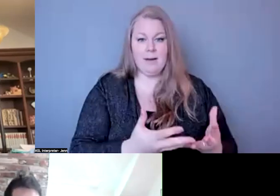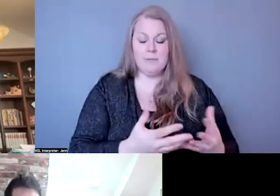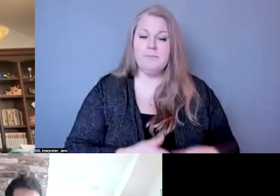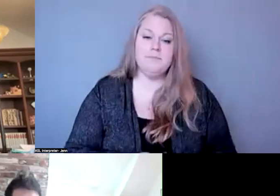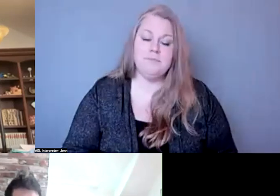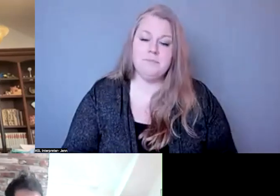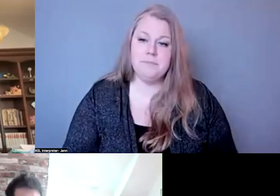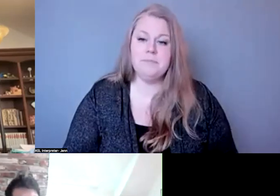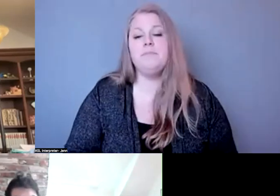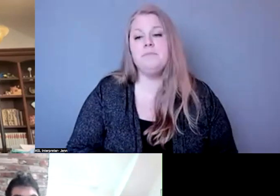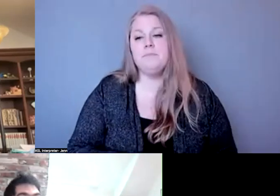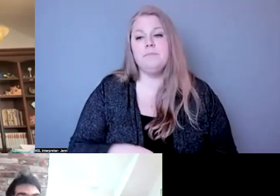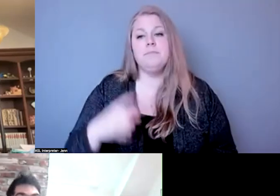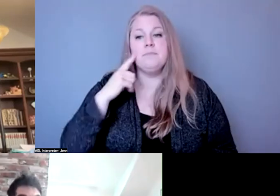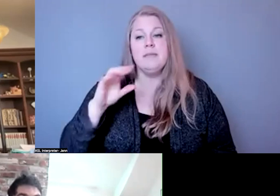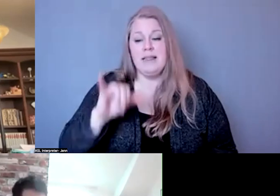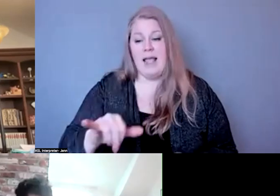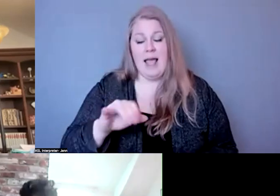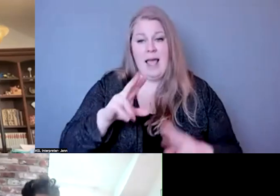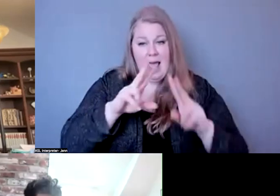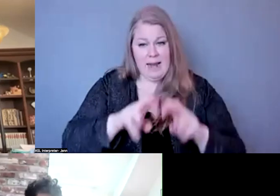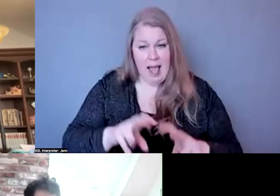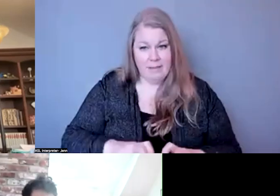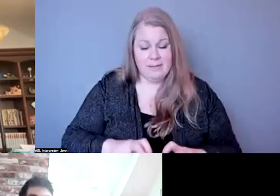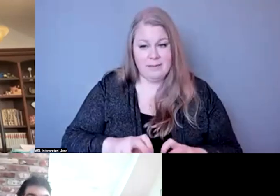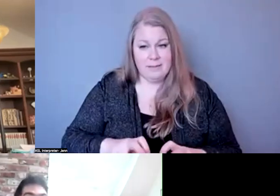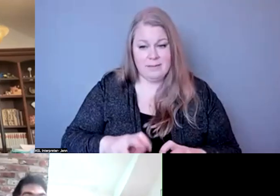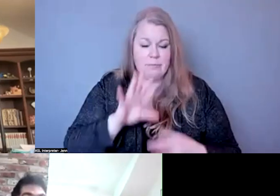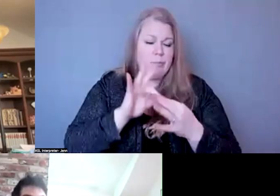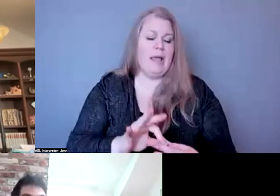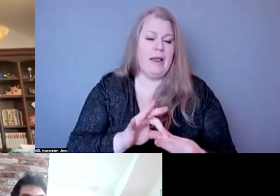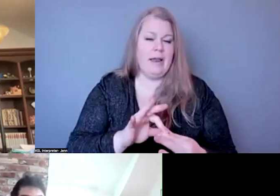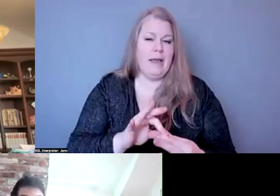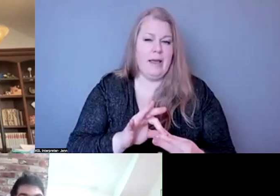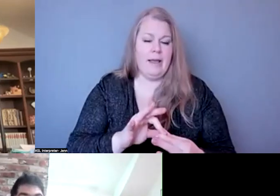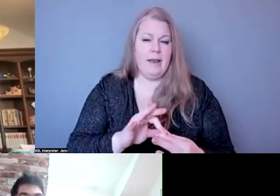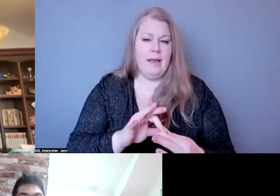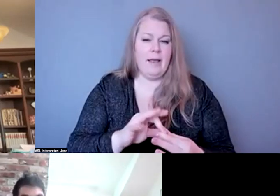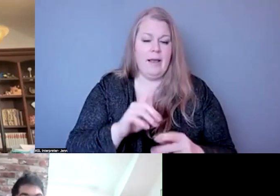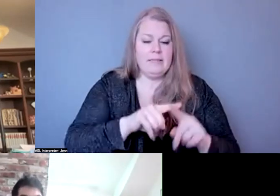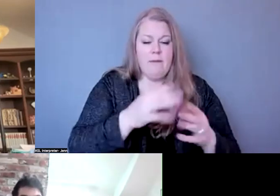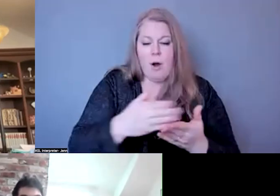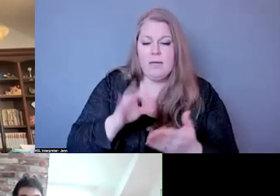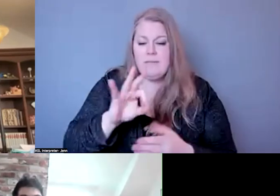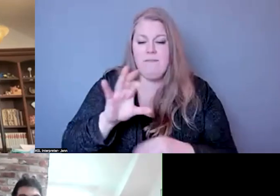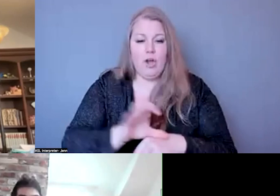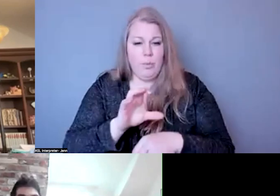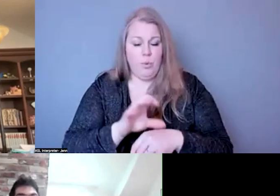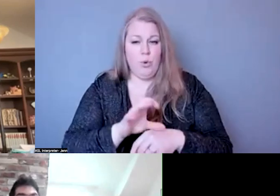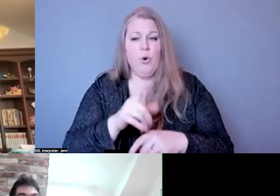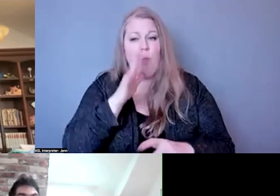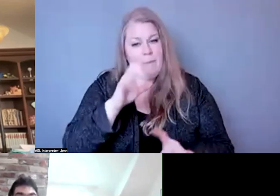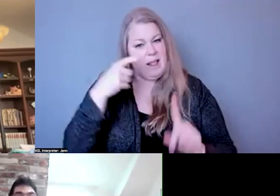Additionally, I think that scene analysis will and related genres of computer vision will be at the point